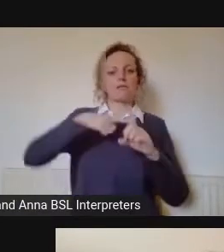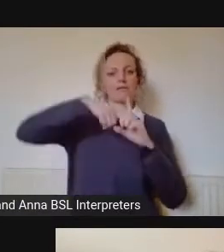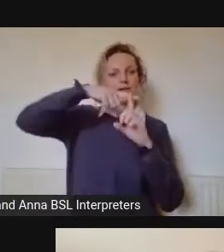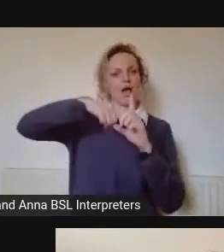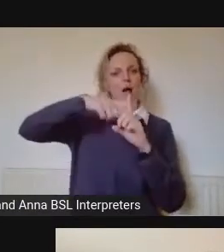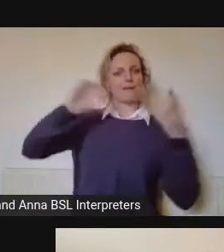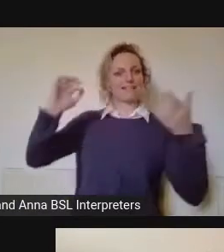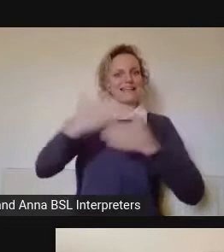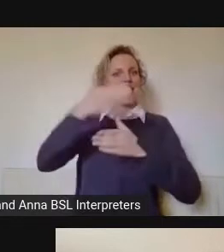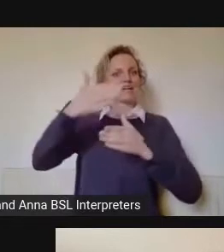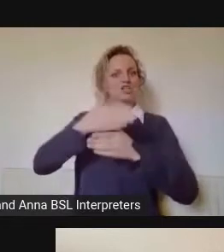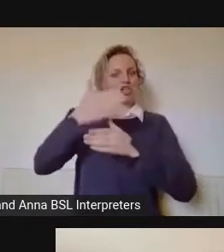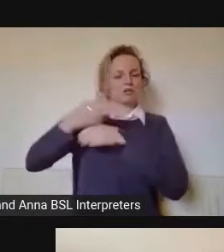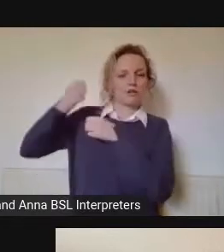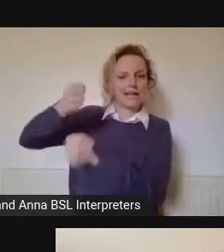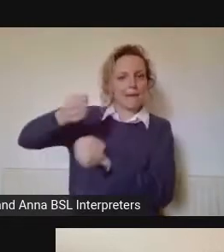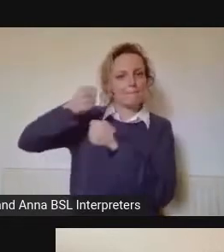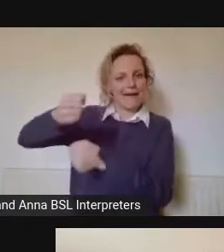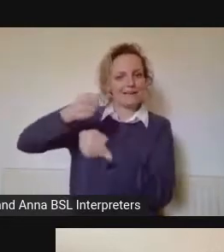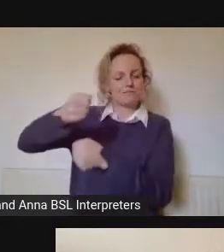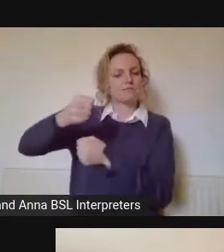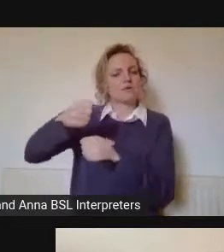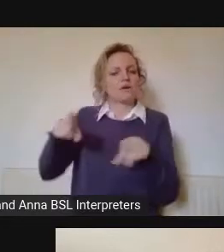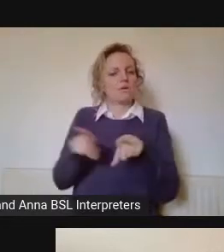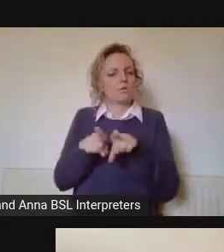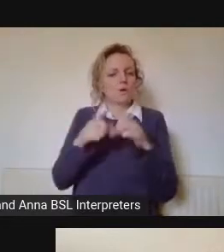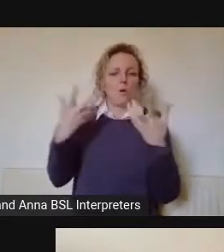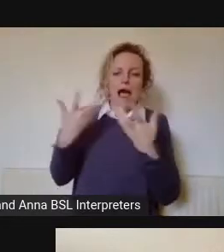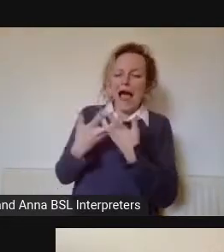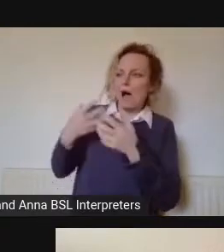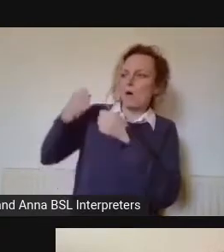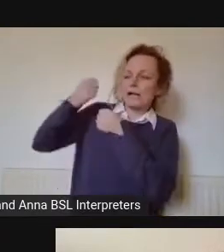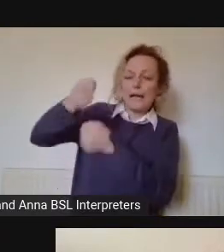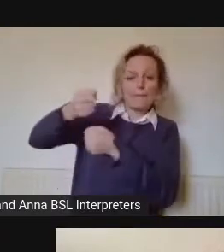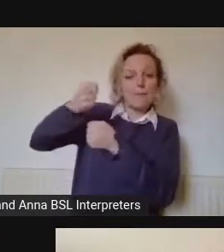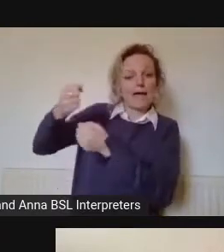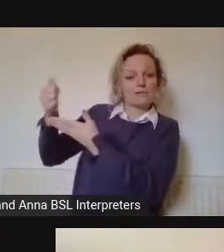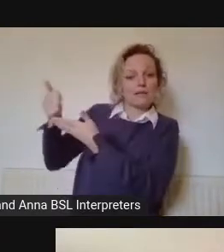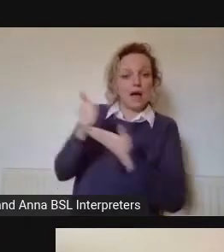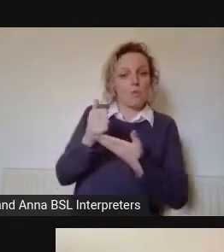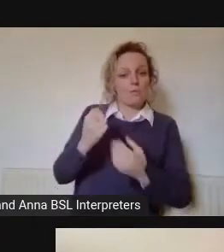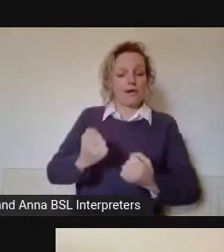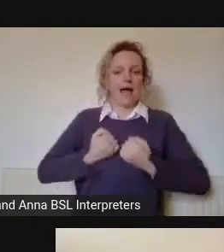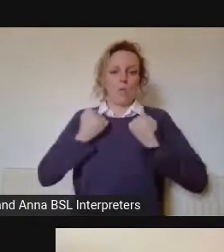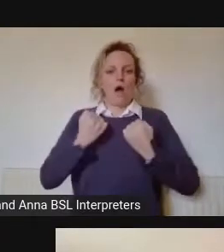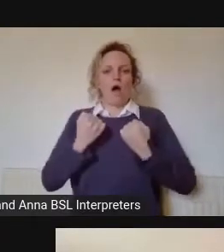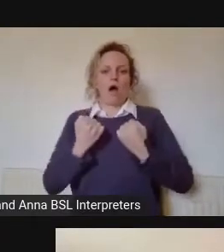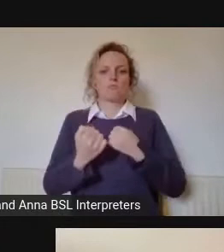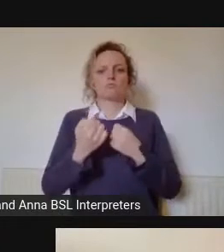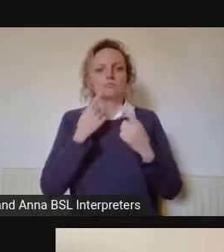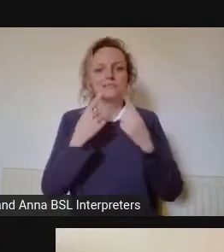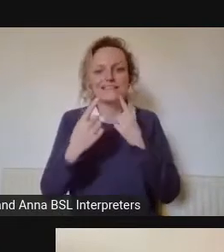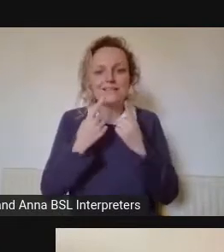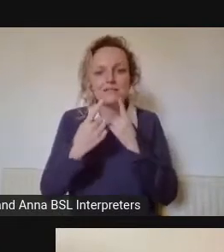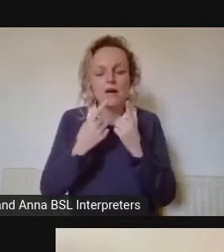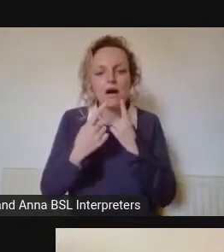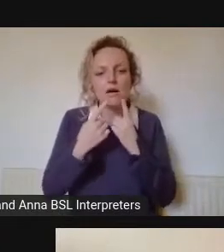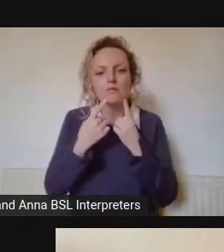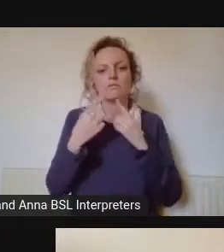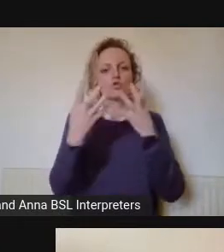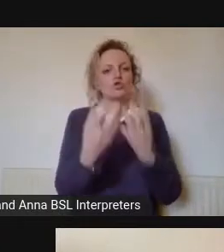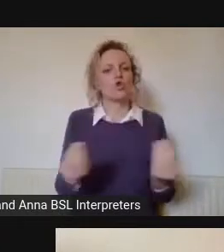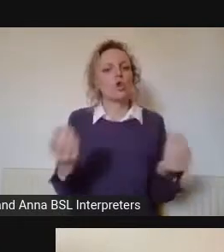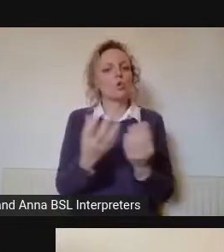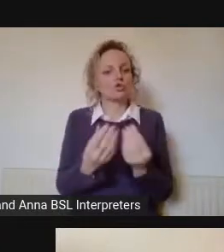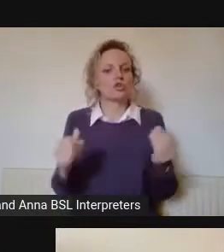how these sort of campaigns push sort of data solutionism that narrows what climate action should